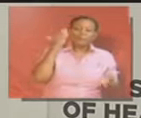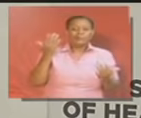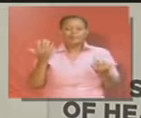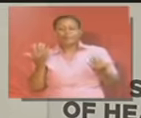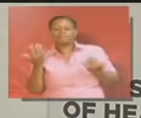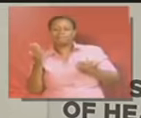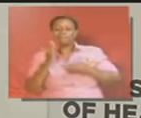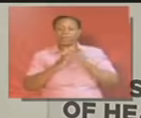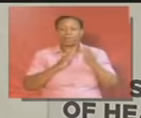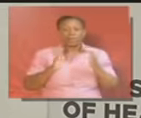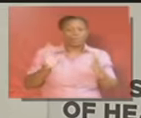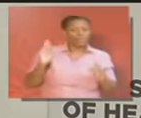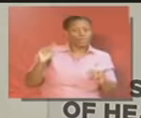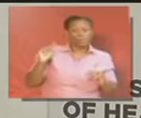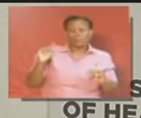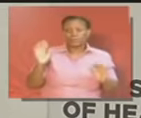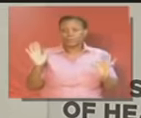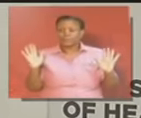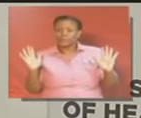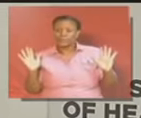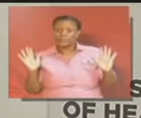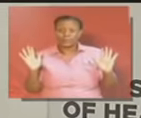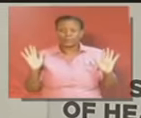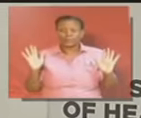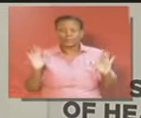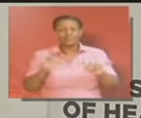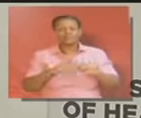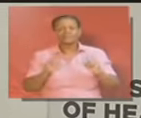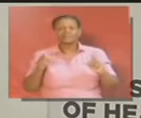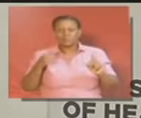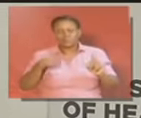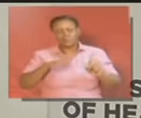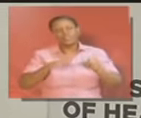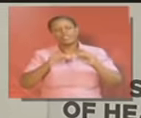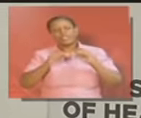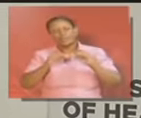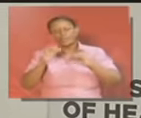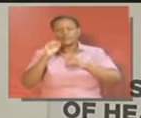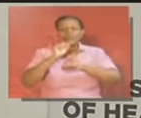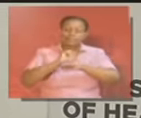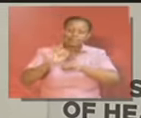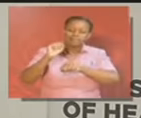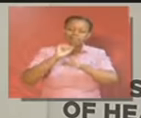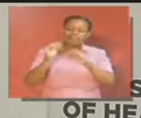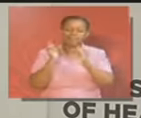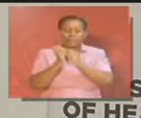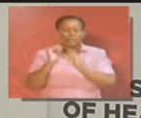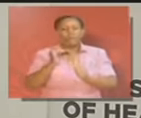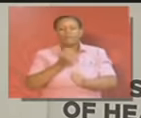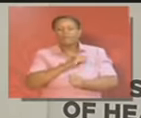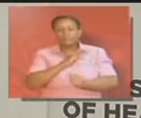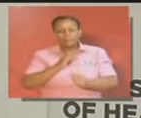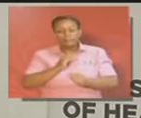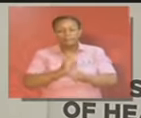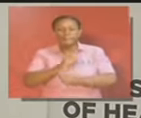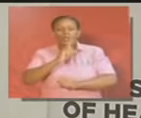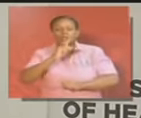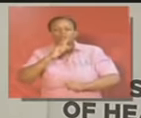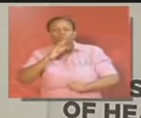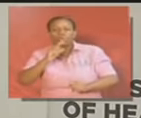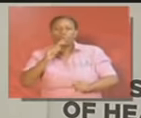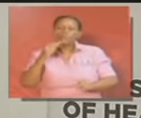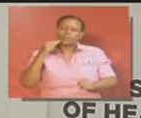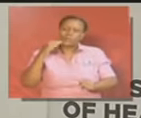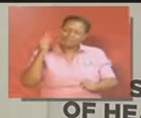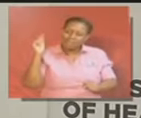responses. And we have continuously worked with staff to try to ensure that we reach out to them to encourage